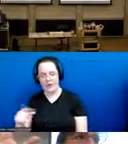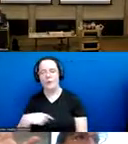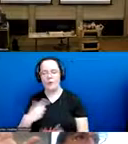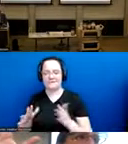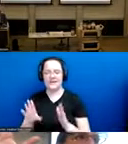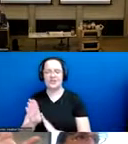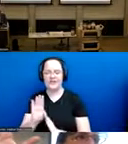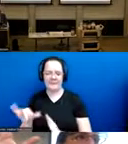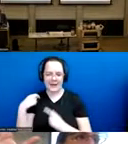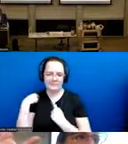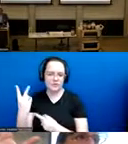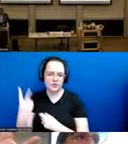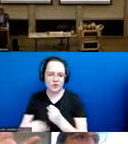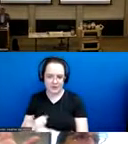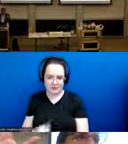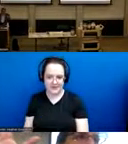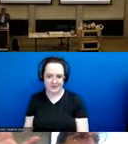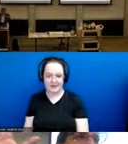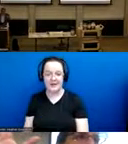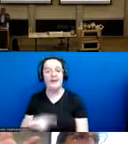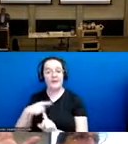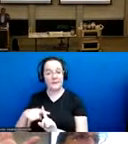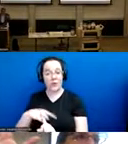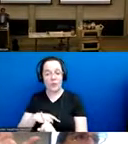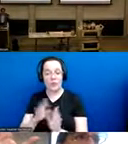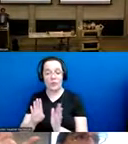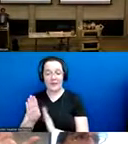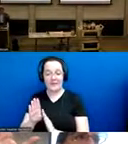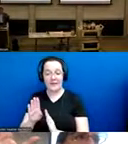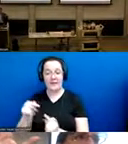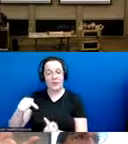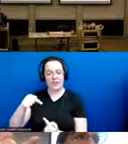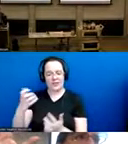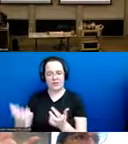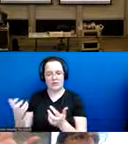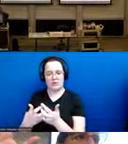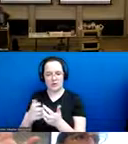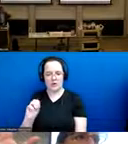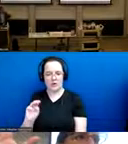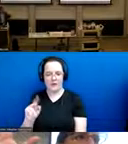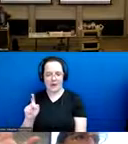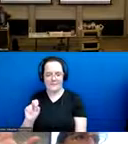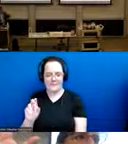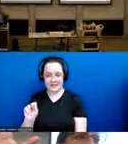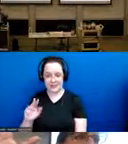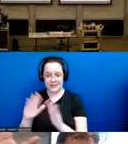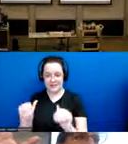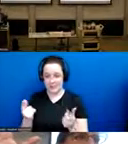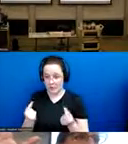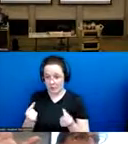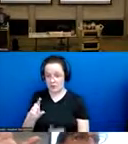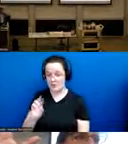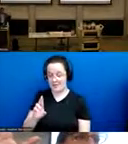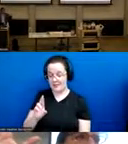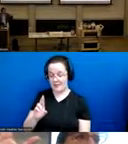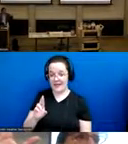years. And we have also developed polarization compensation systems, right? In which what you do is you send a laser that has more or less the